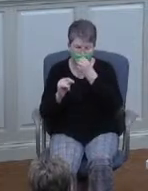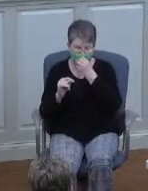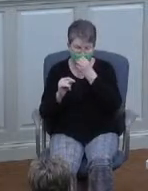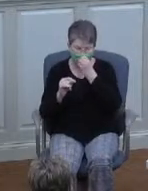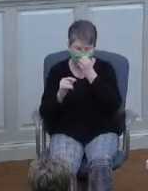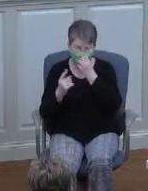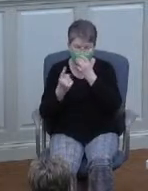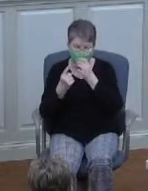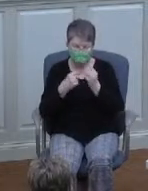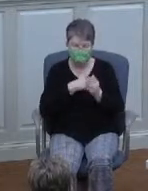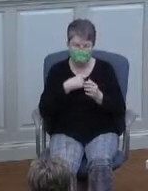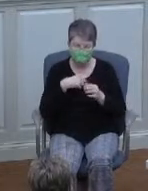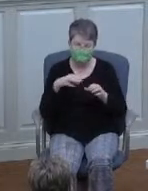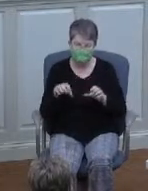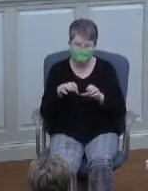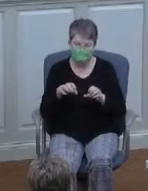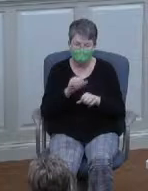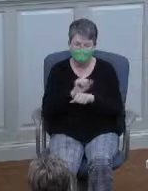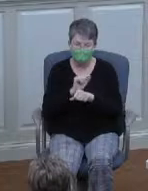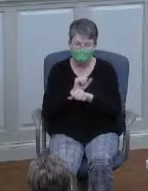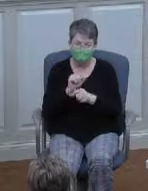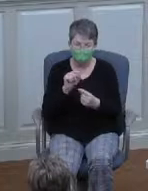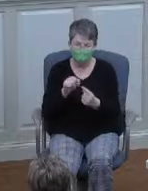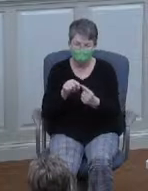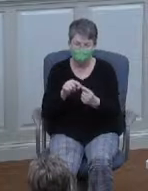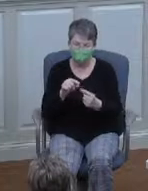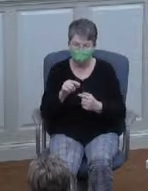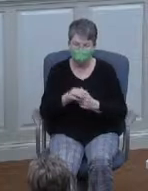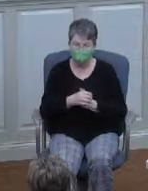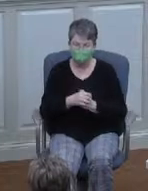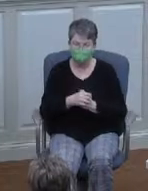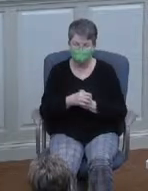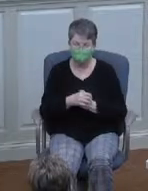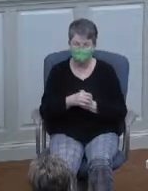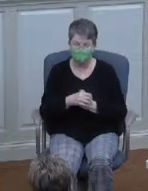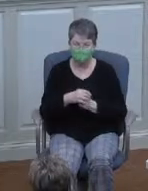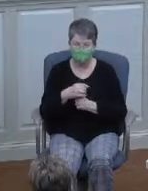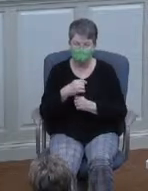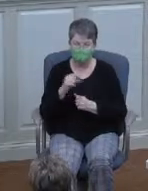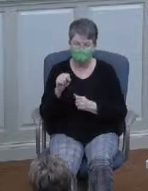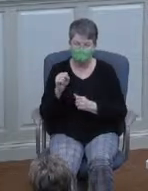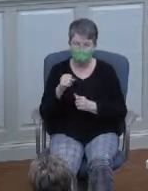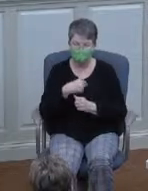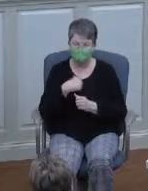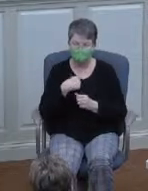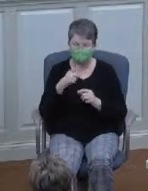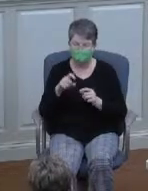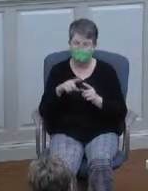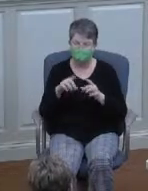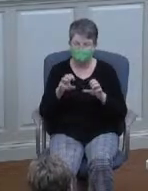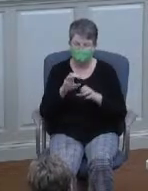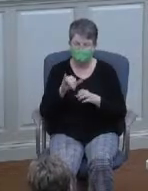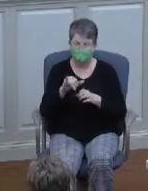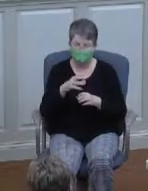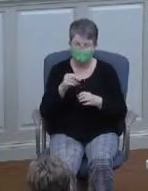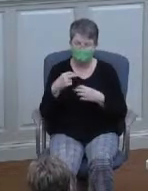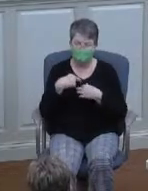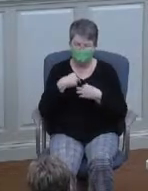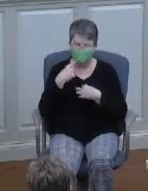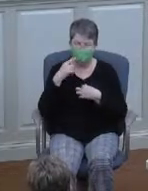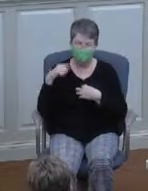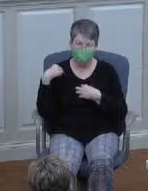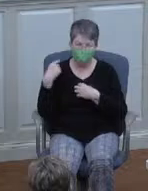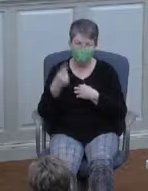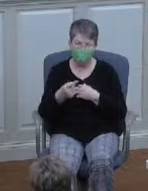is something we are actively working towards. Wonderful. Yes, we need to do that and have for a while.